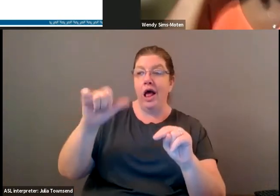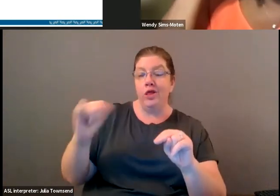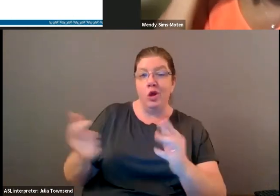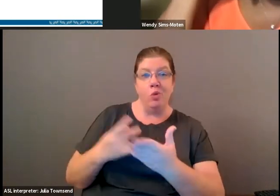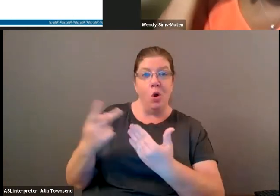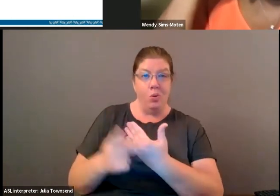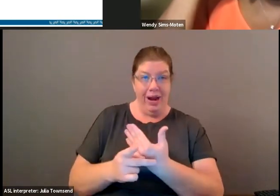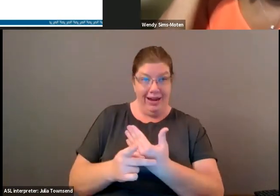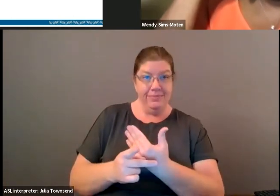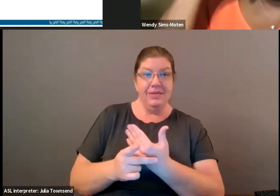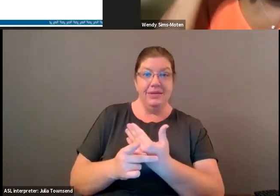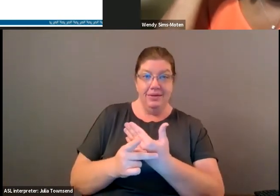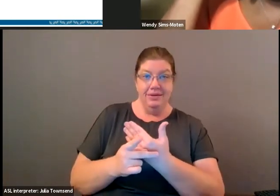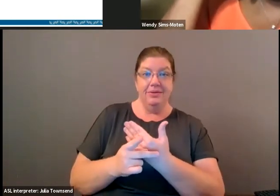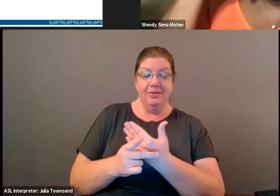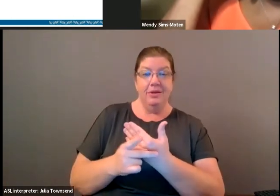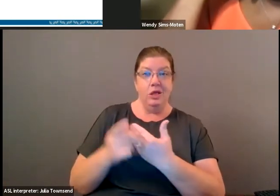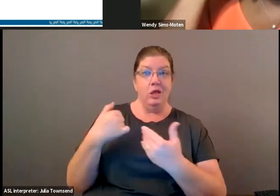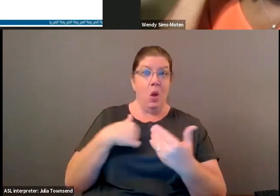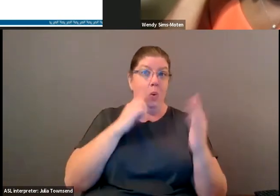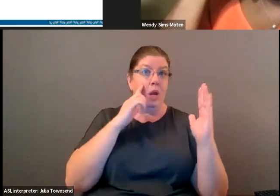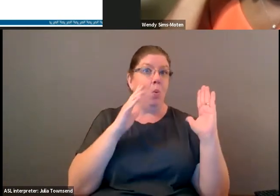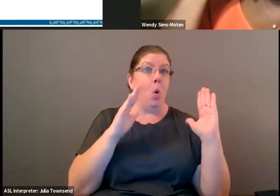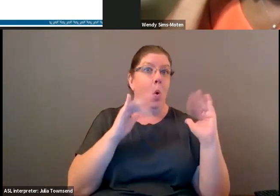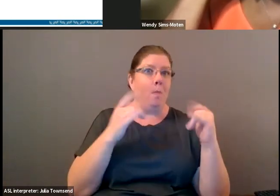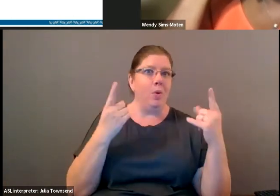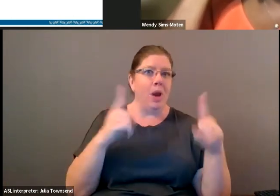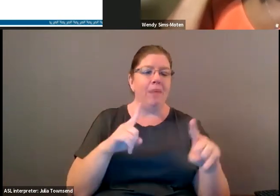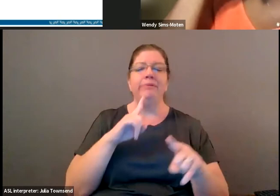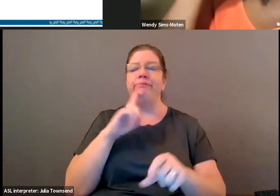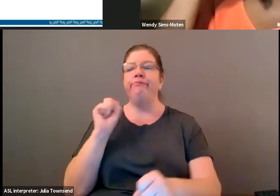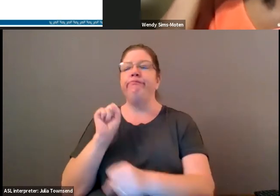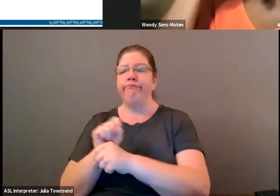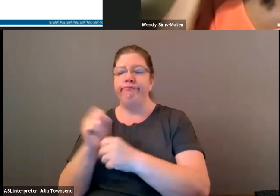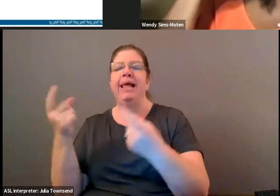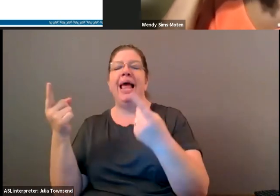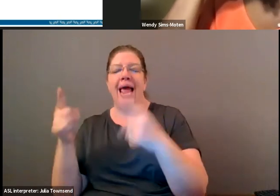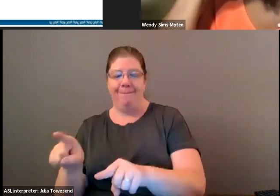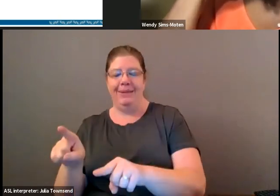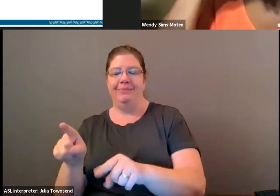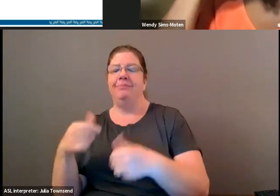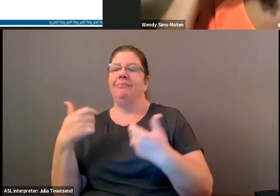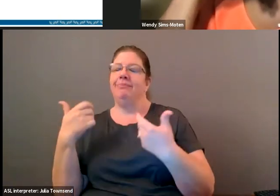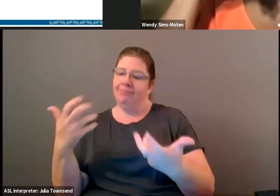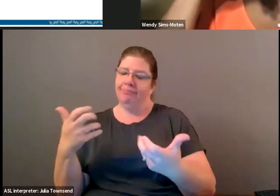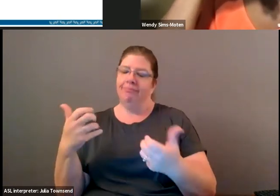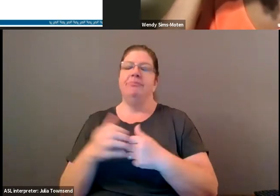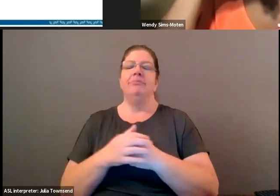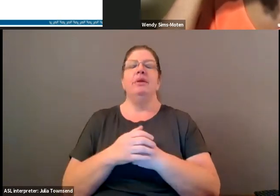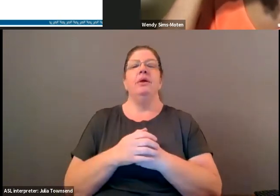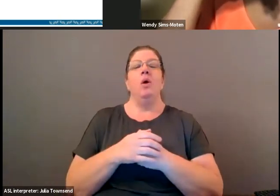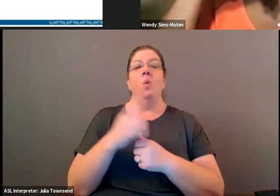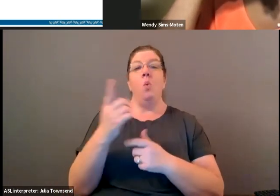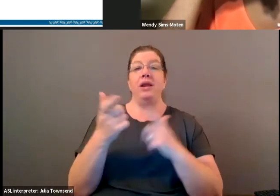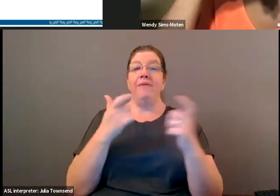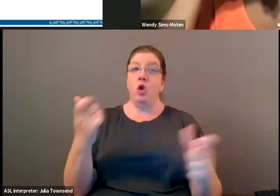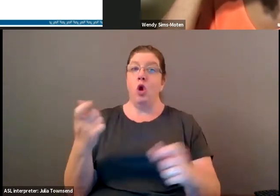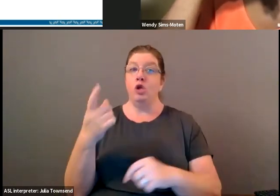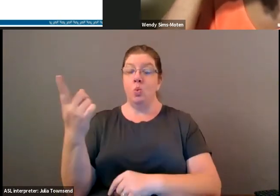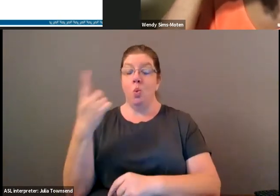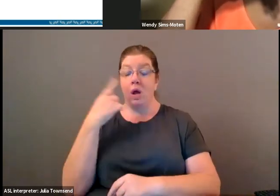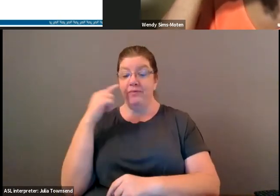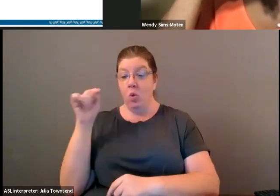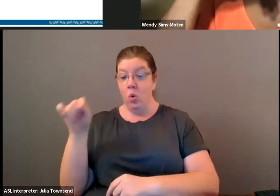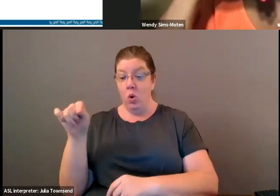that we were all hopeful would happen, and they did happen in the enacted budget. The one of the largest ones was